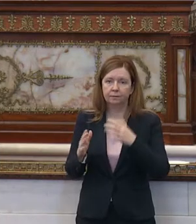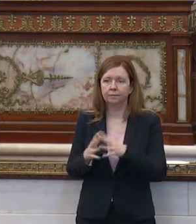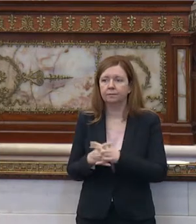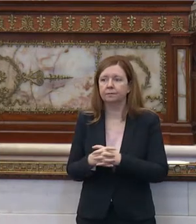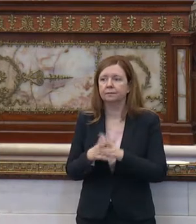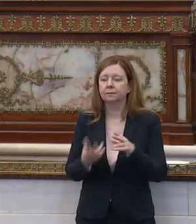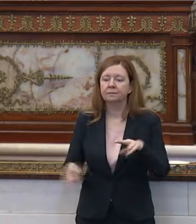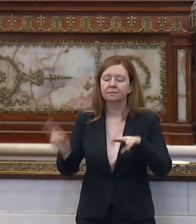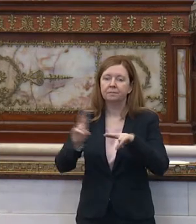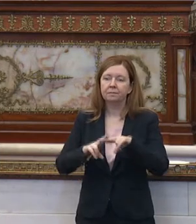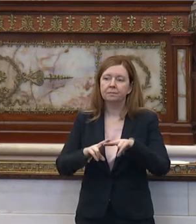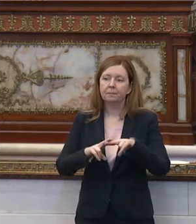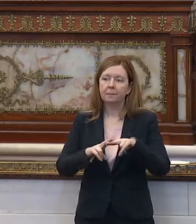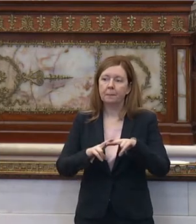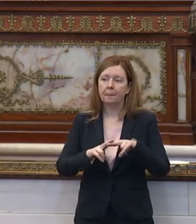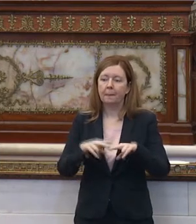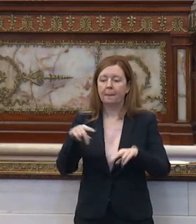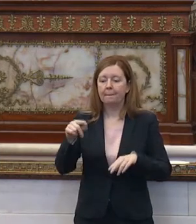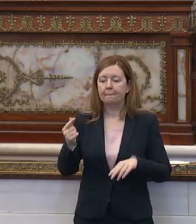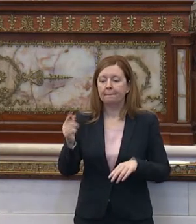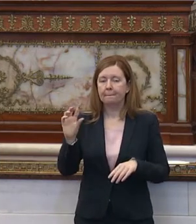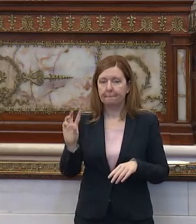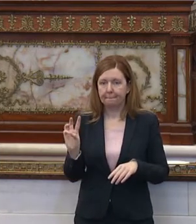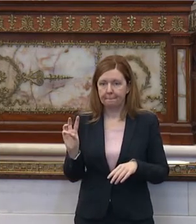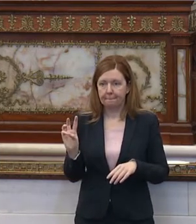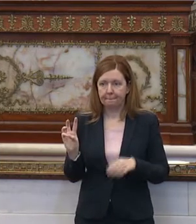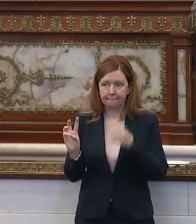the increase of PGW's